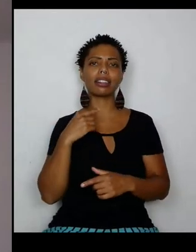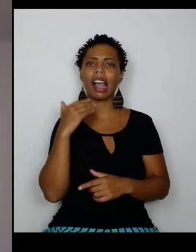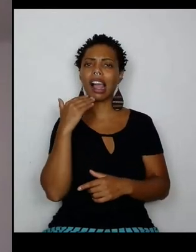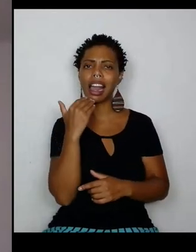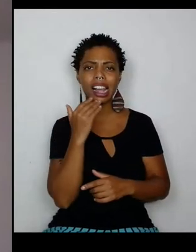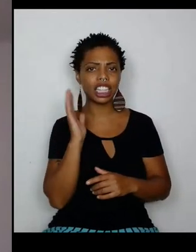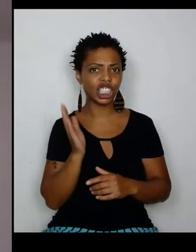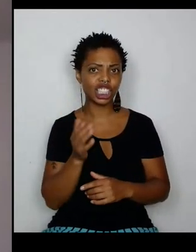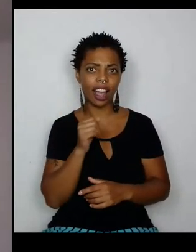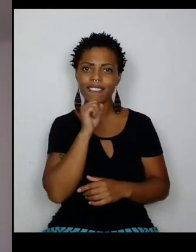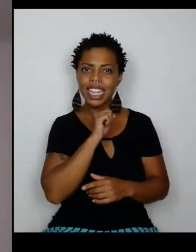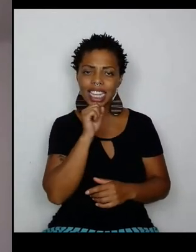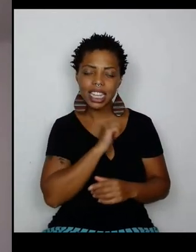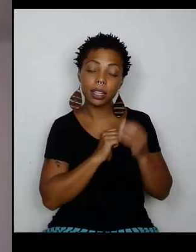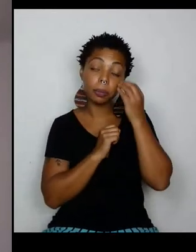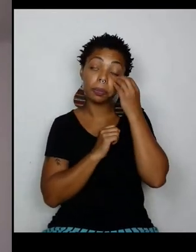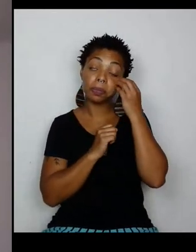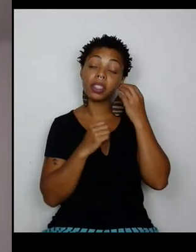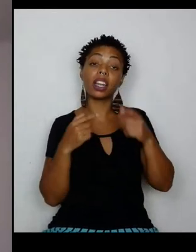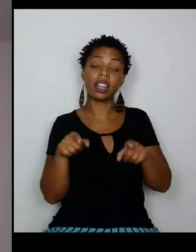was in bad shape